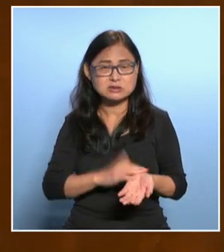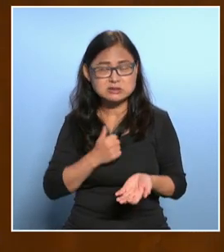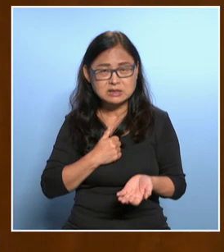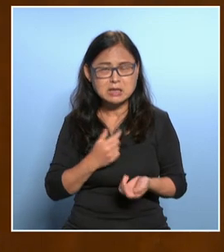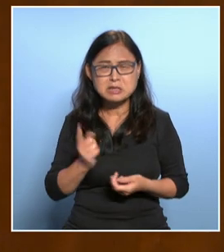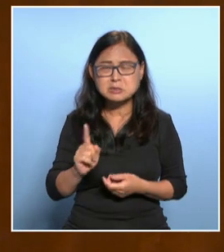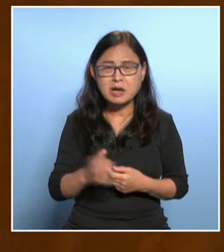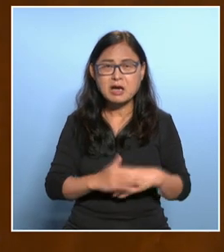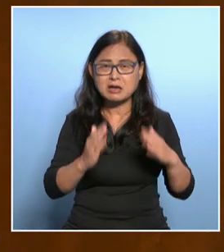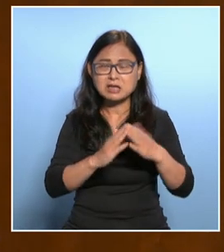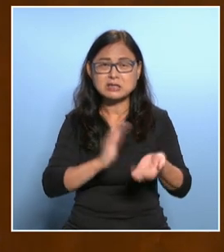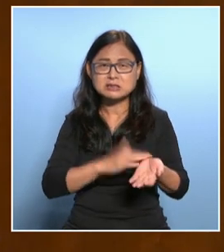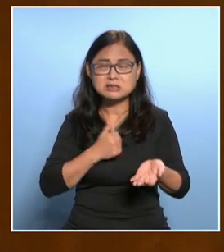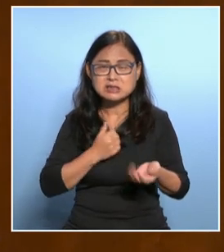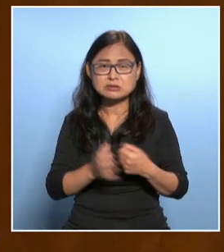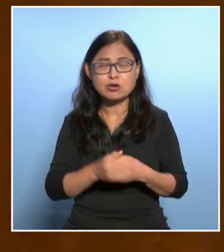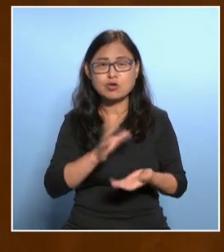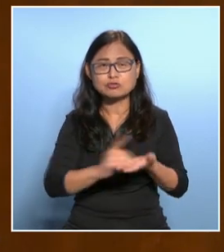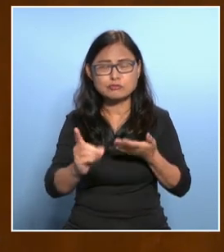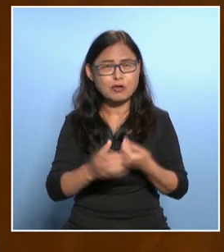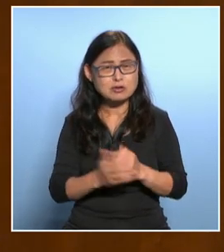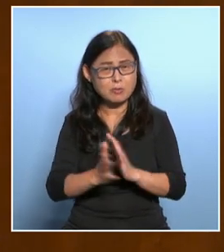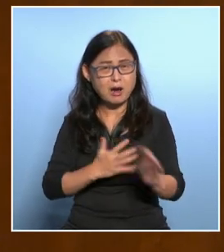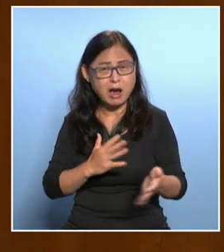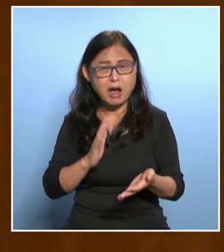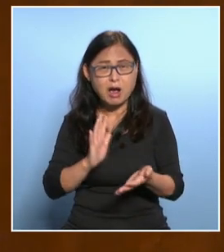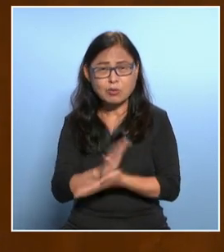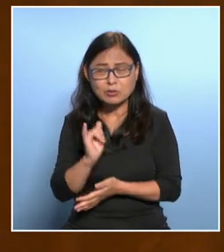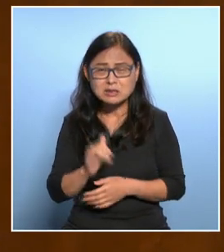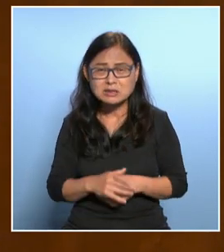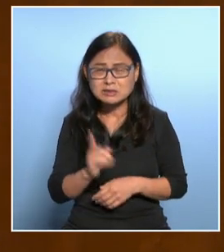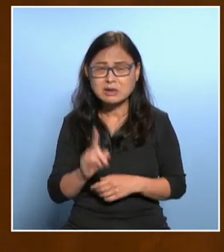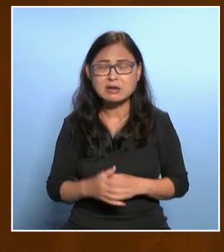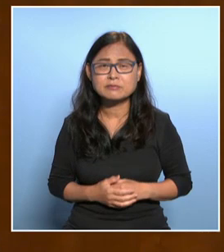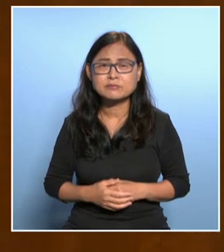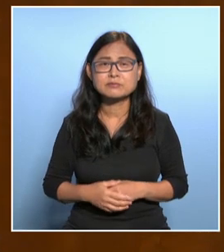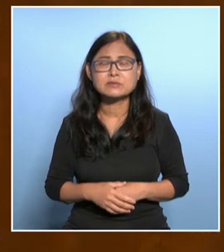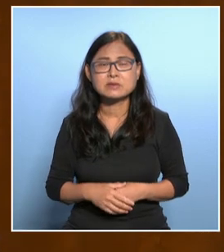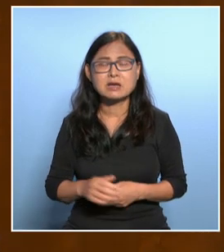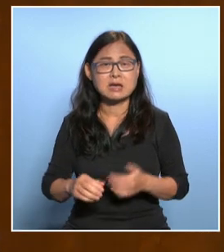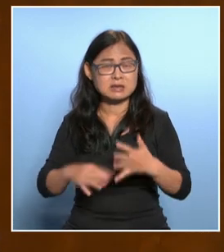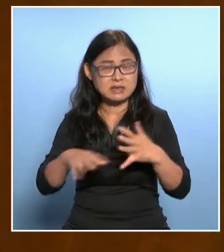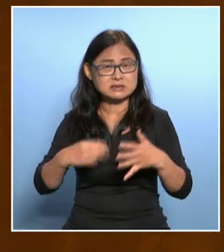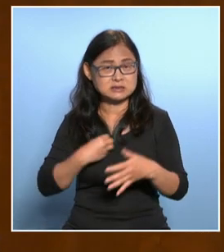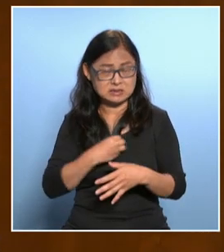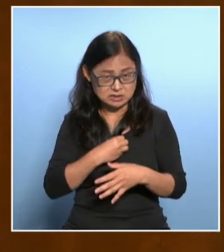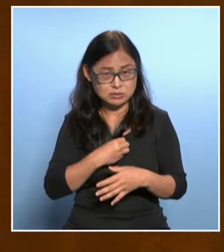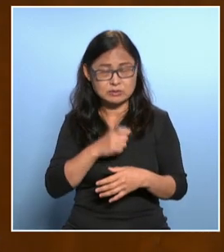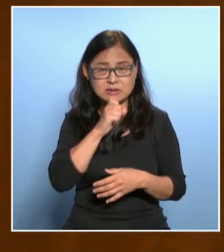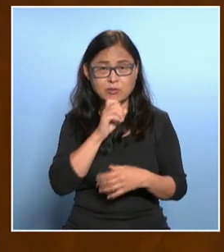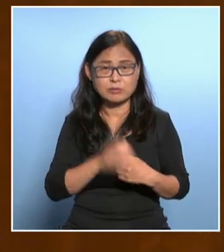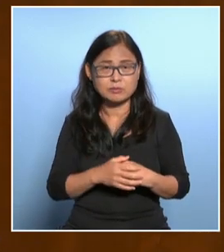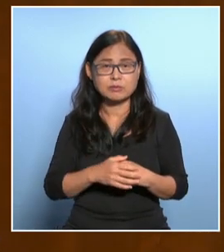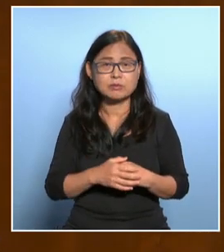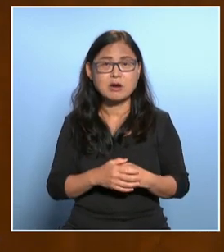Well, I've been told that in order to become a specialist in family medicine, it takes